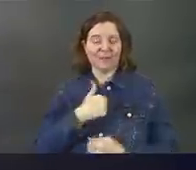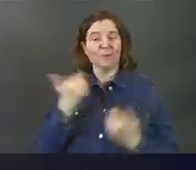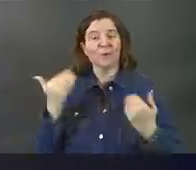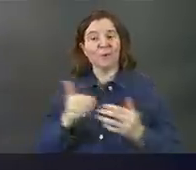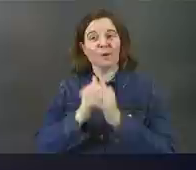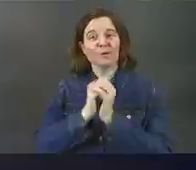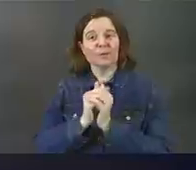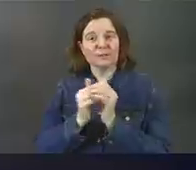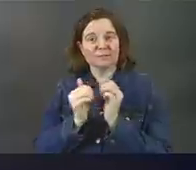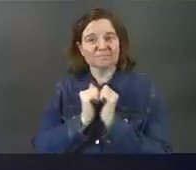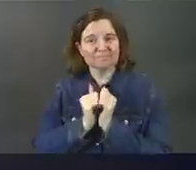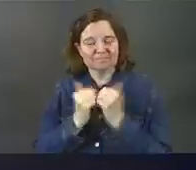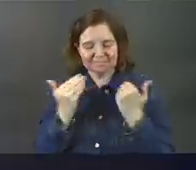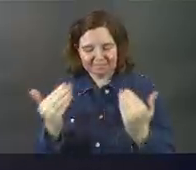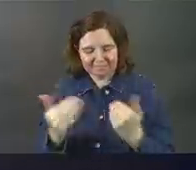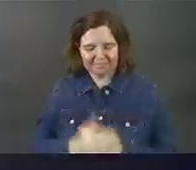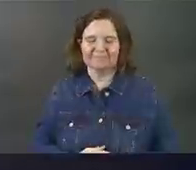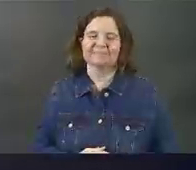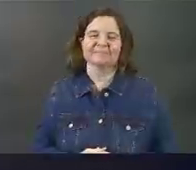ahead and worship together.